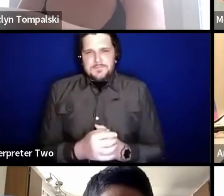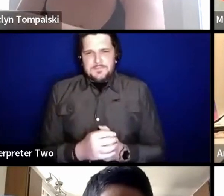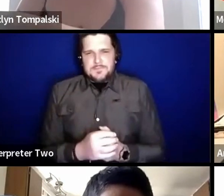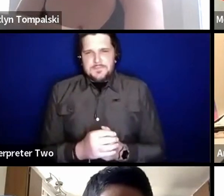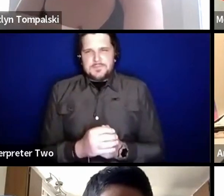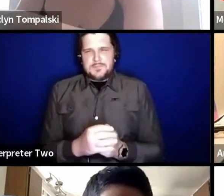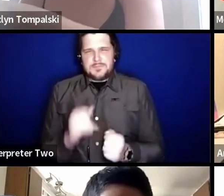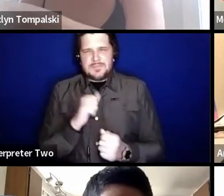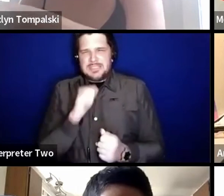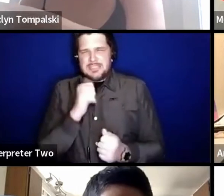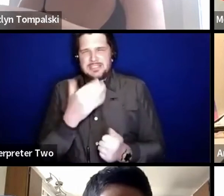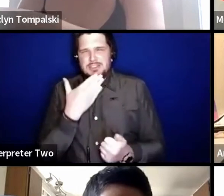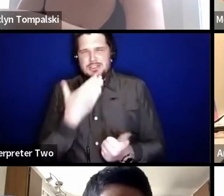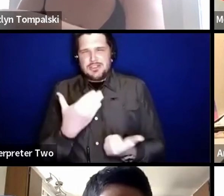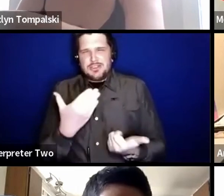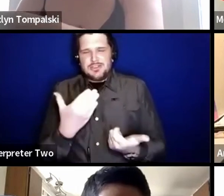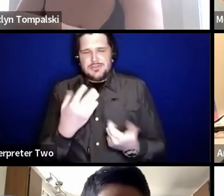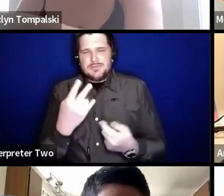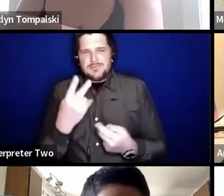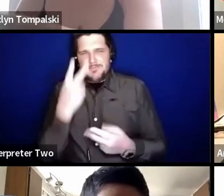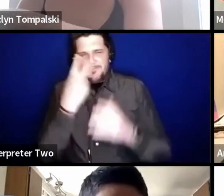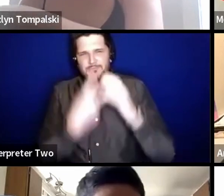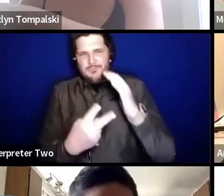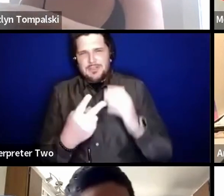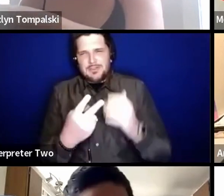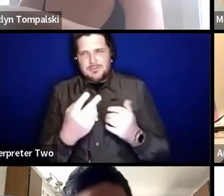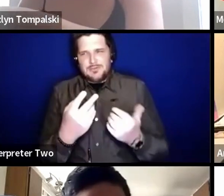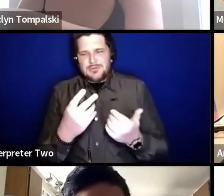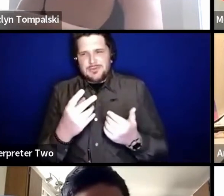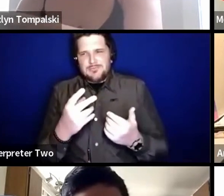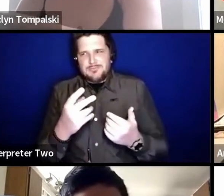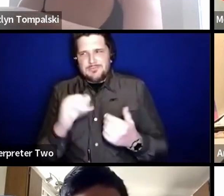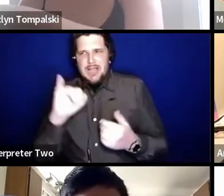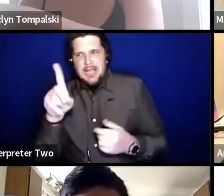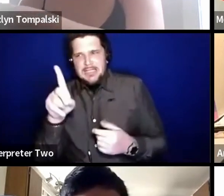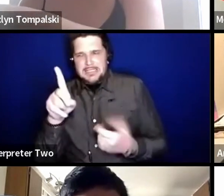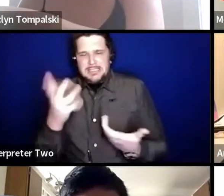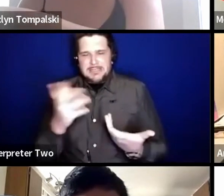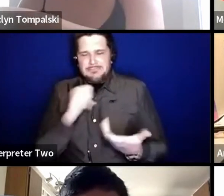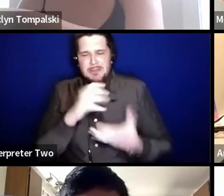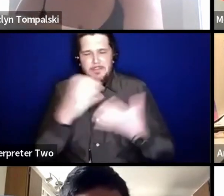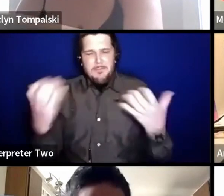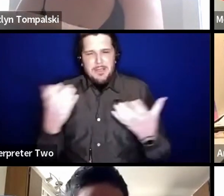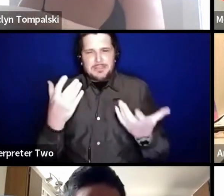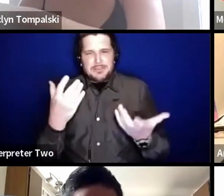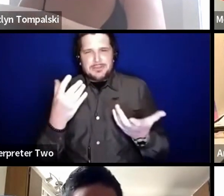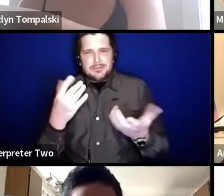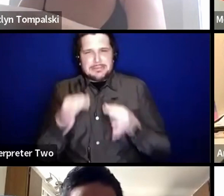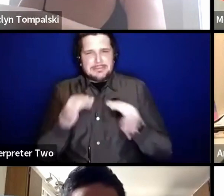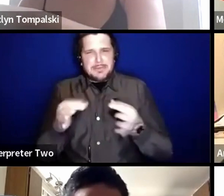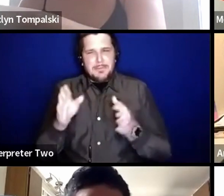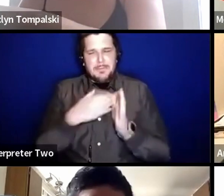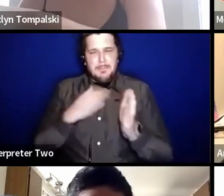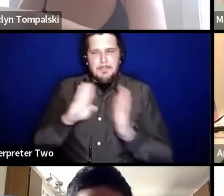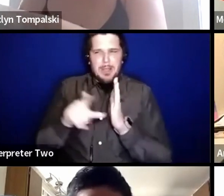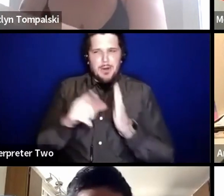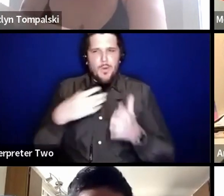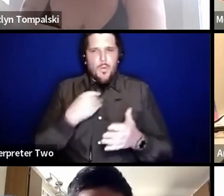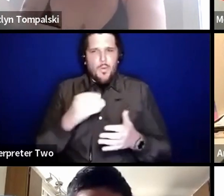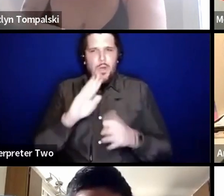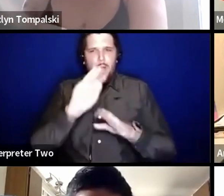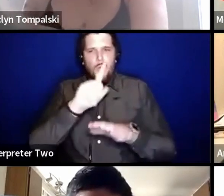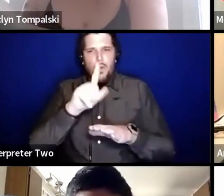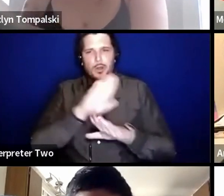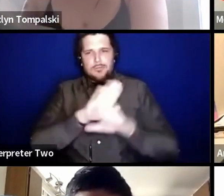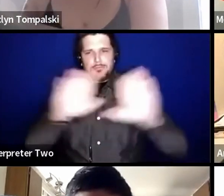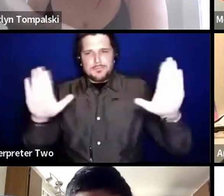super great visual description, but there's not much to describe. I have, my background is really just a blank wall.